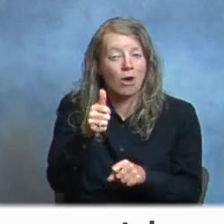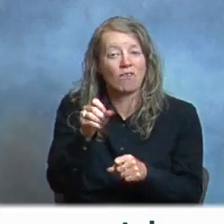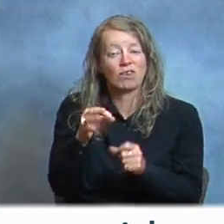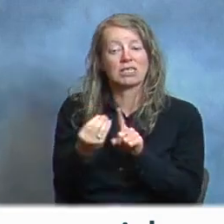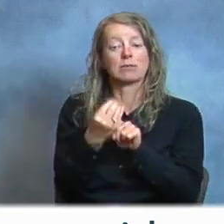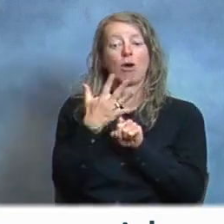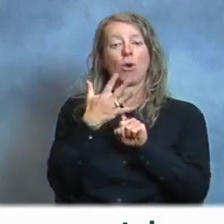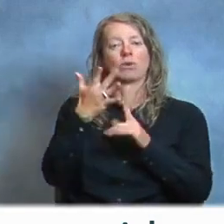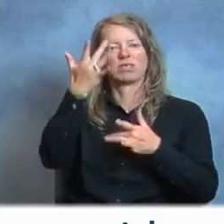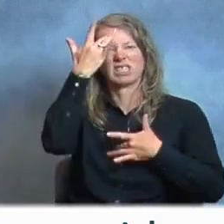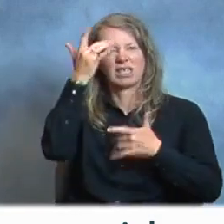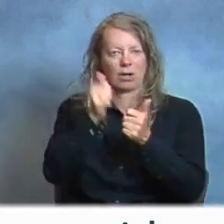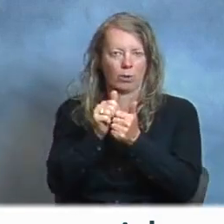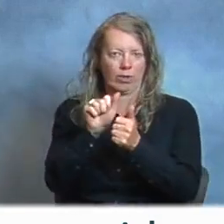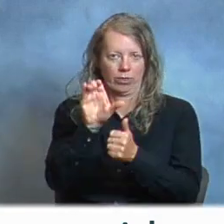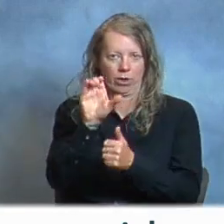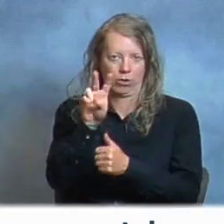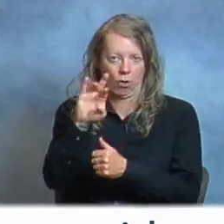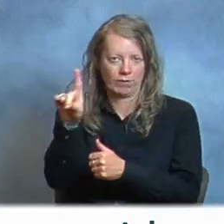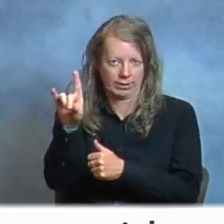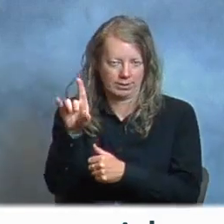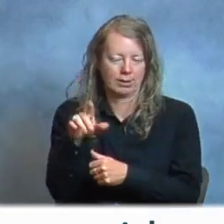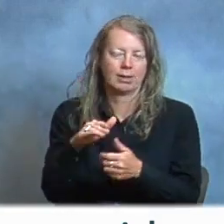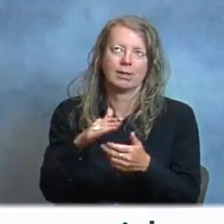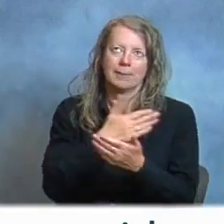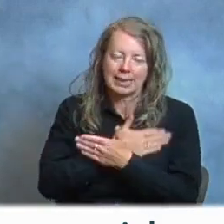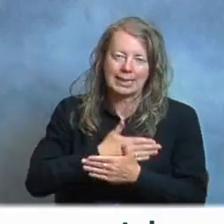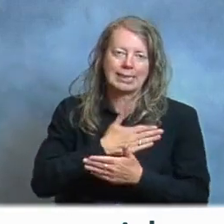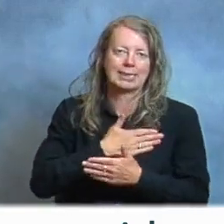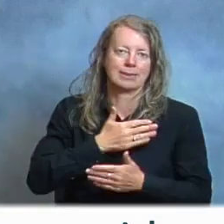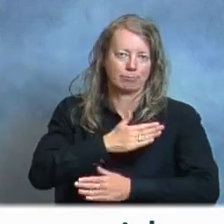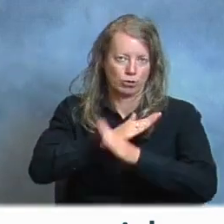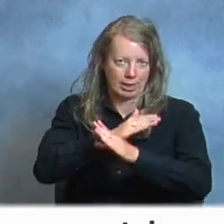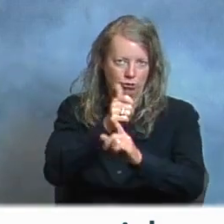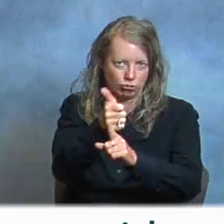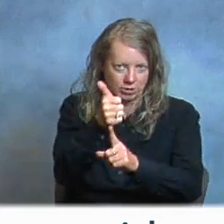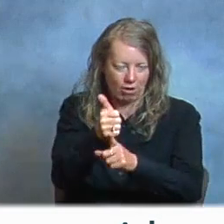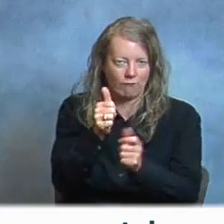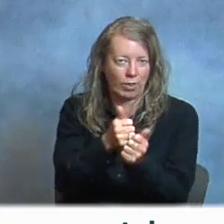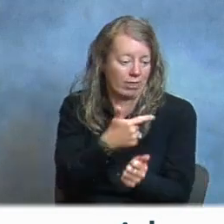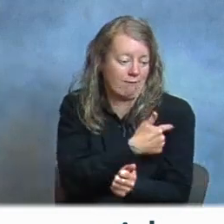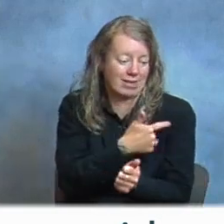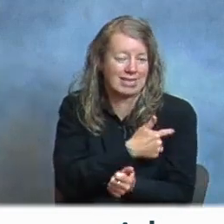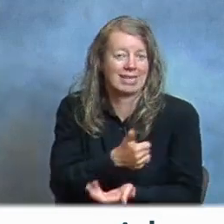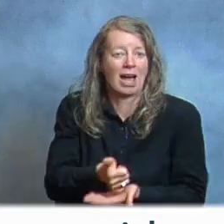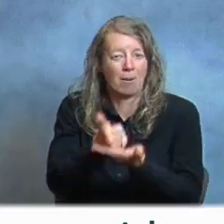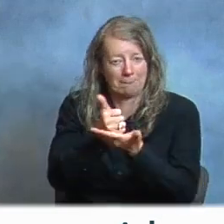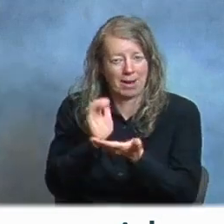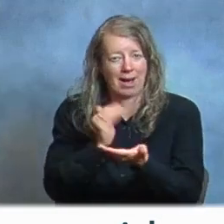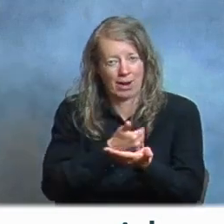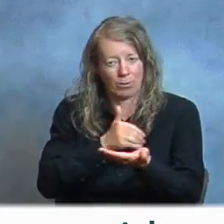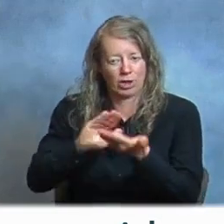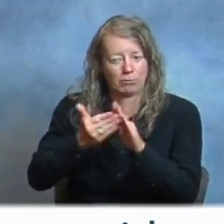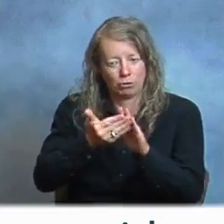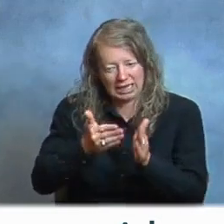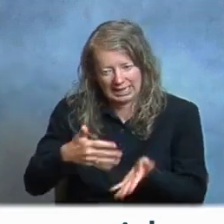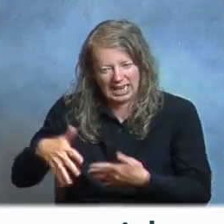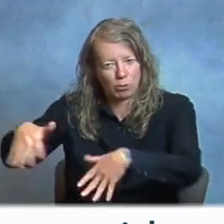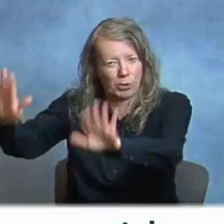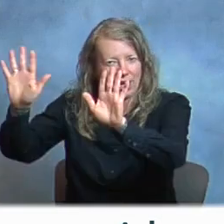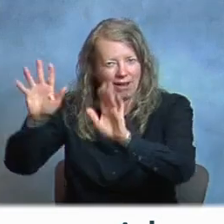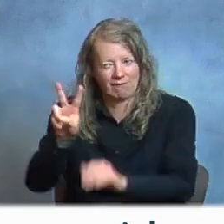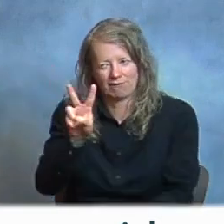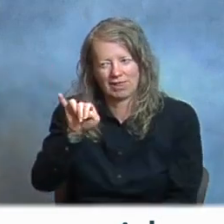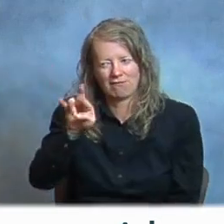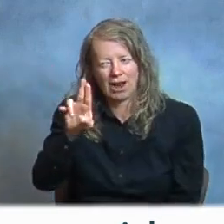yourself with a vaccine and help us further rid our community of the virus. And so now that vaccine is available to anyone